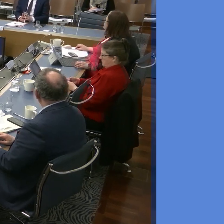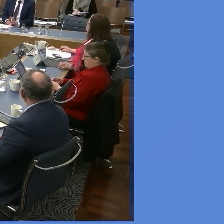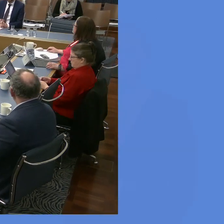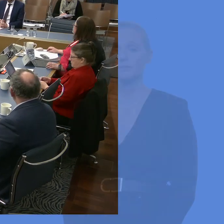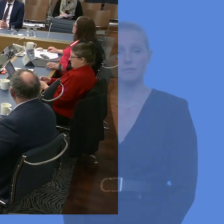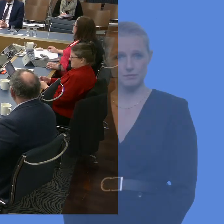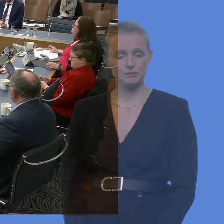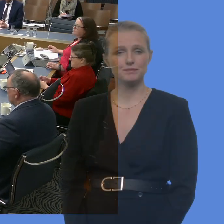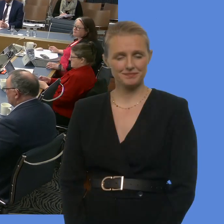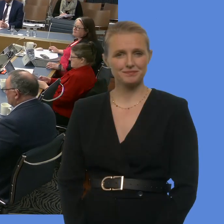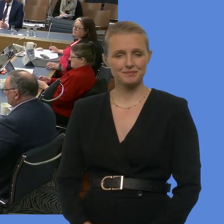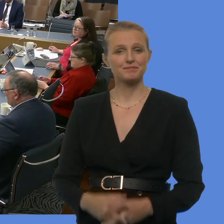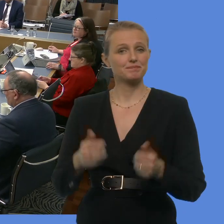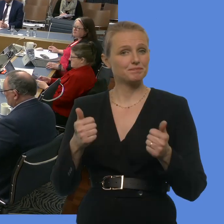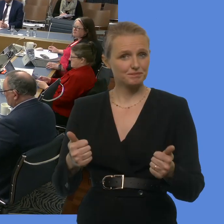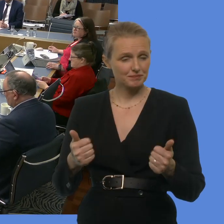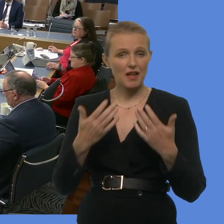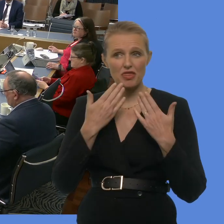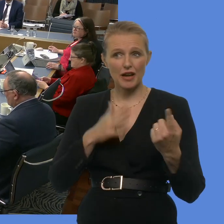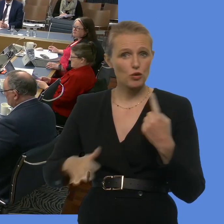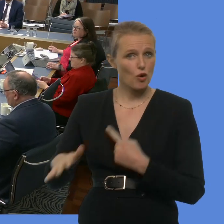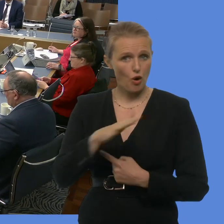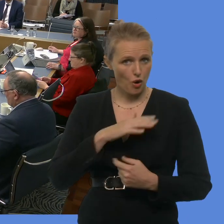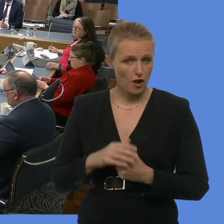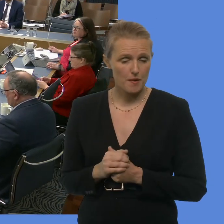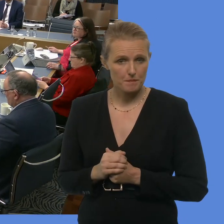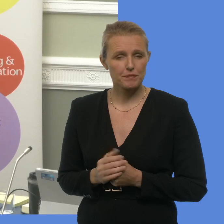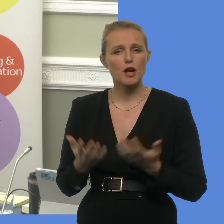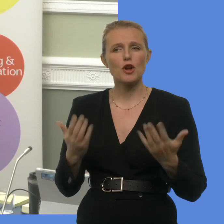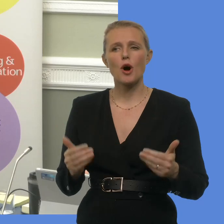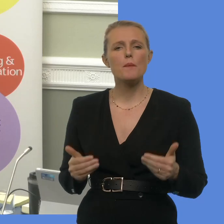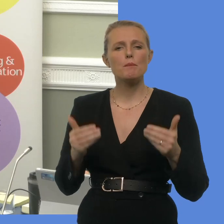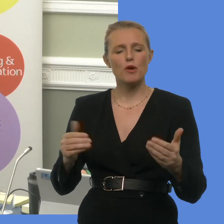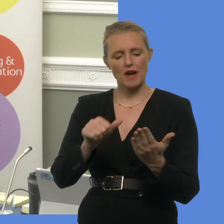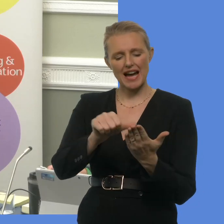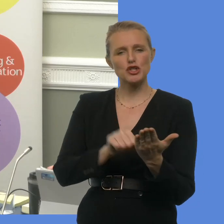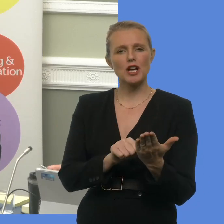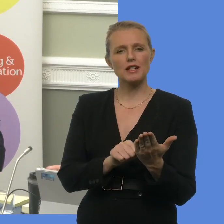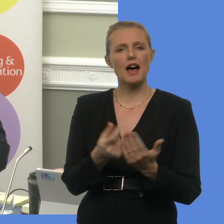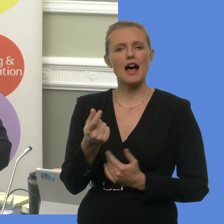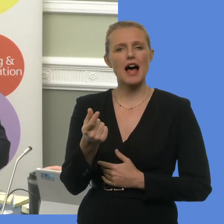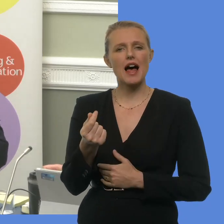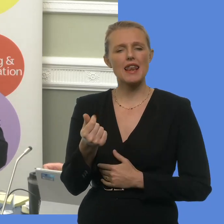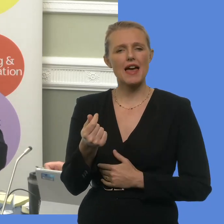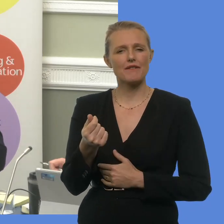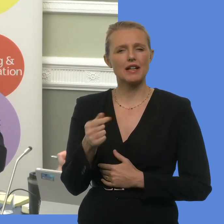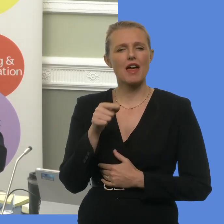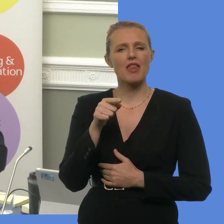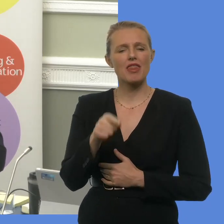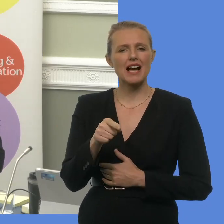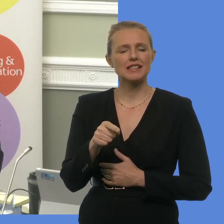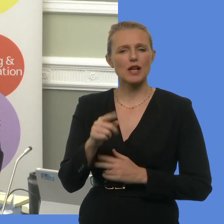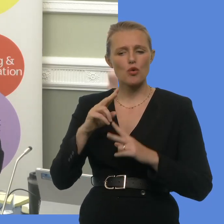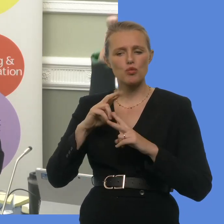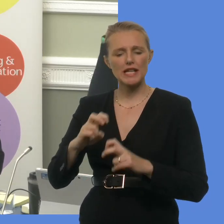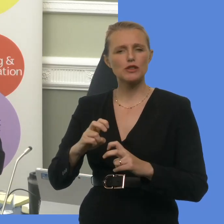Okay, members, thank you very much. And we are moving now to agenda item 11, which is a raise